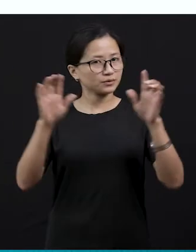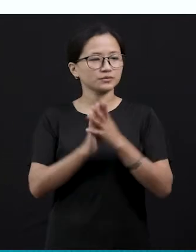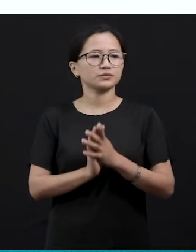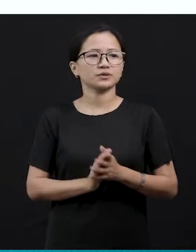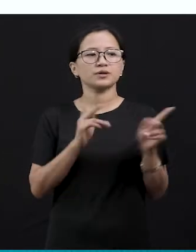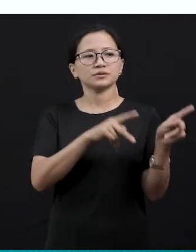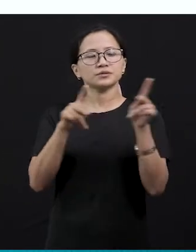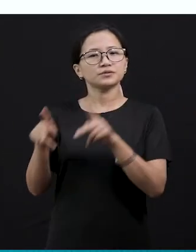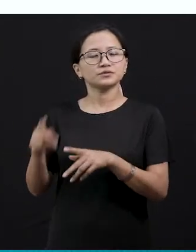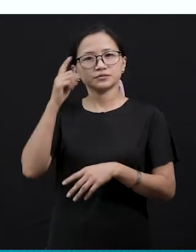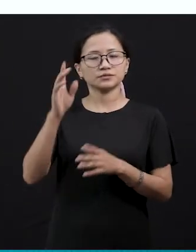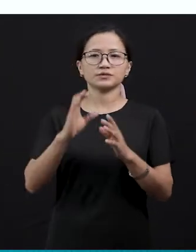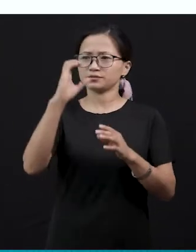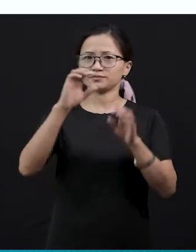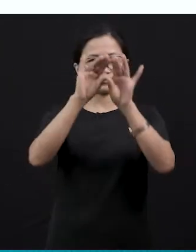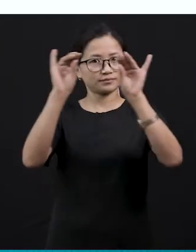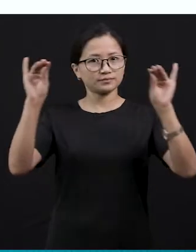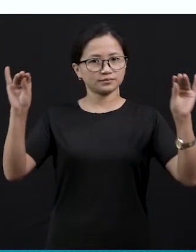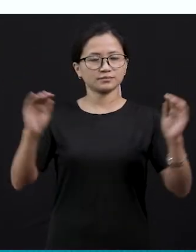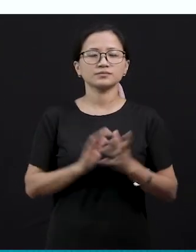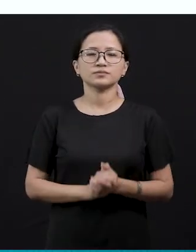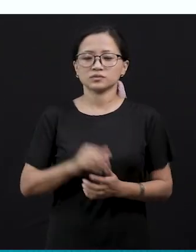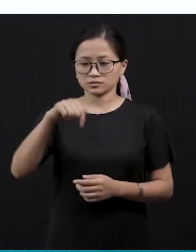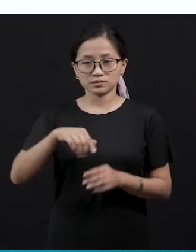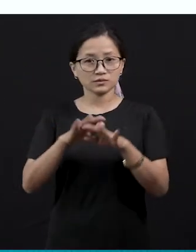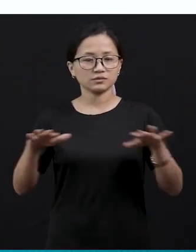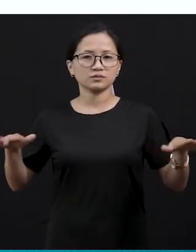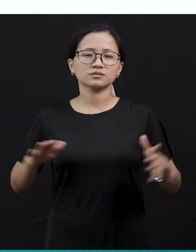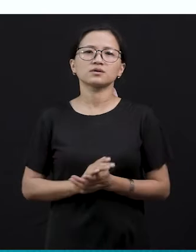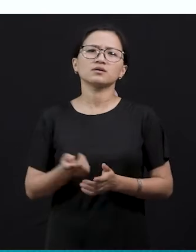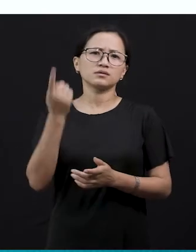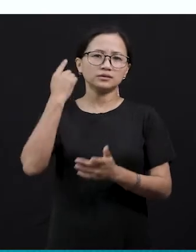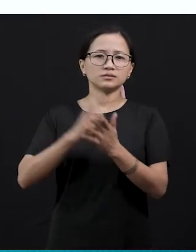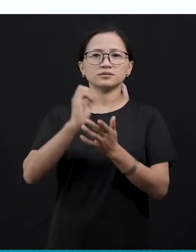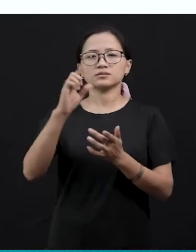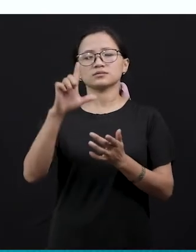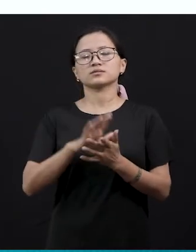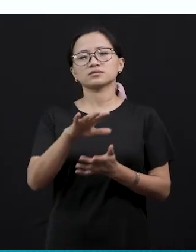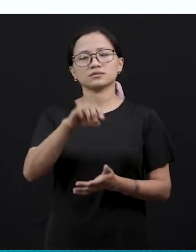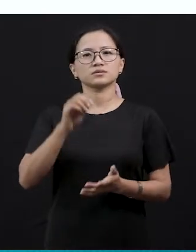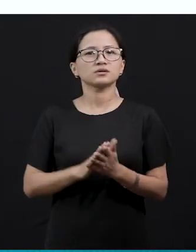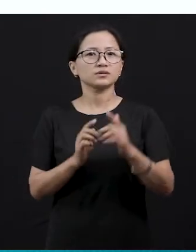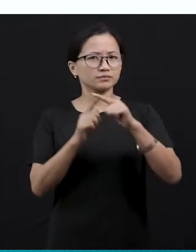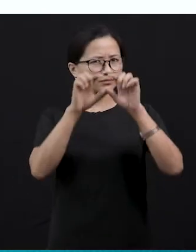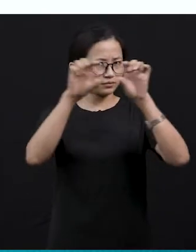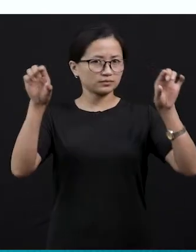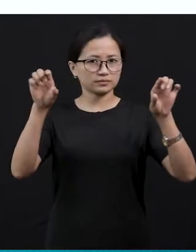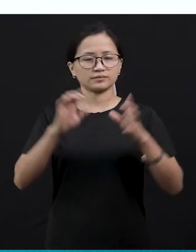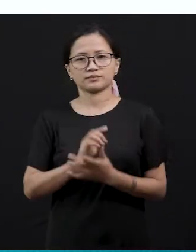is preparing for Christmas. Okay, students, last class we have taken this topic,